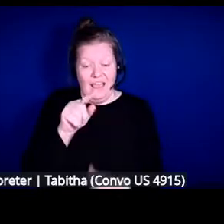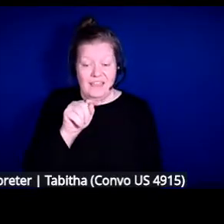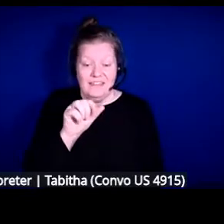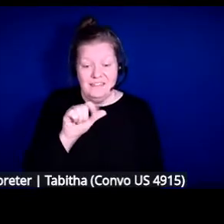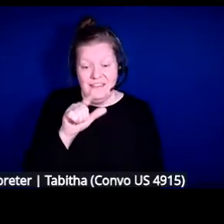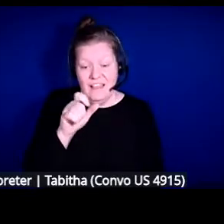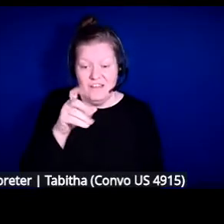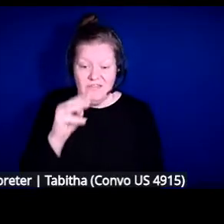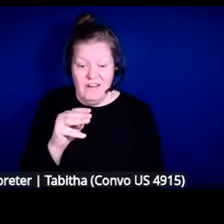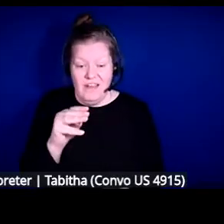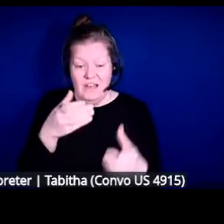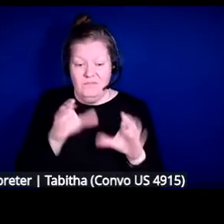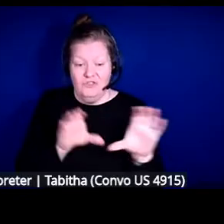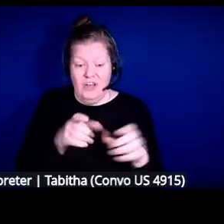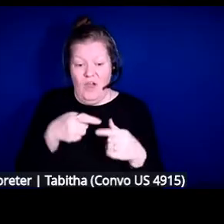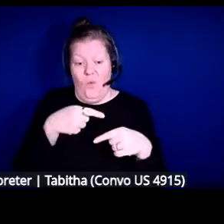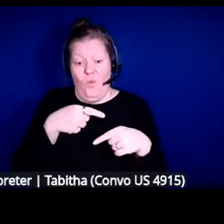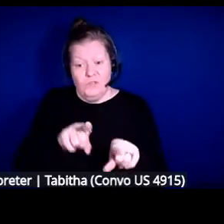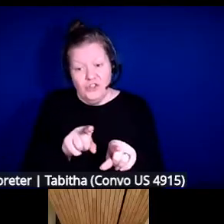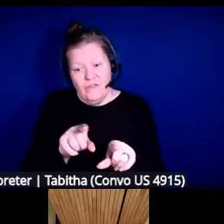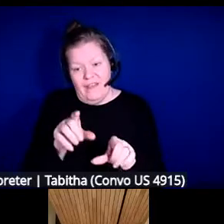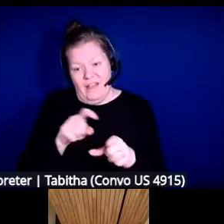the call is going on.